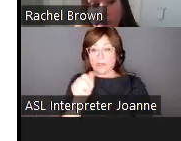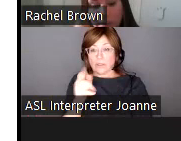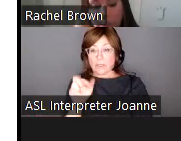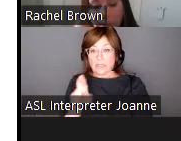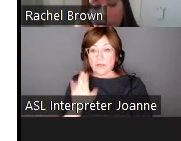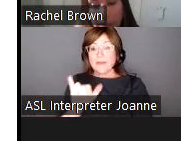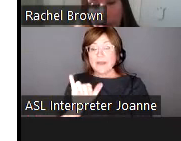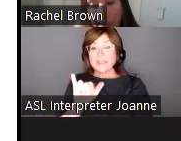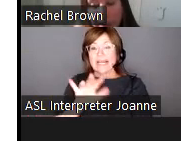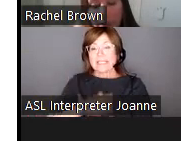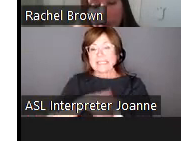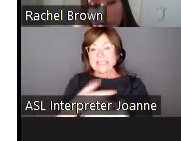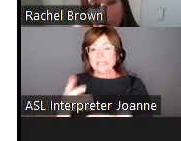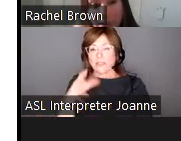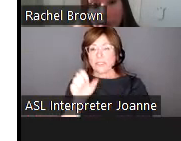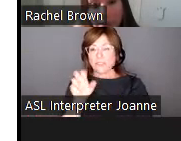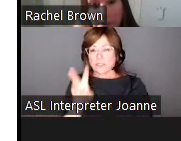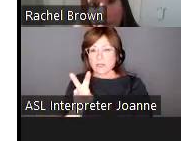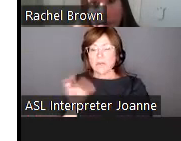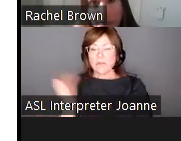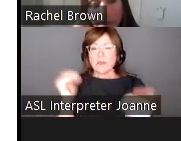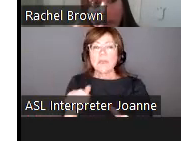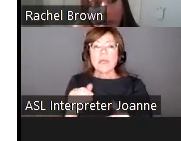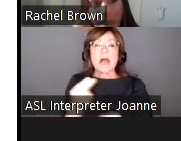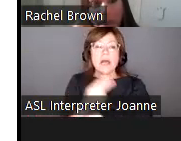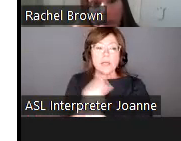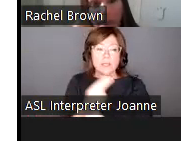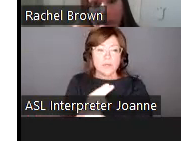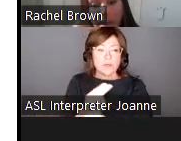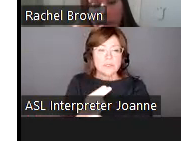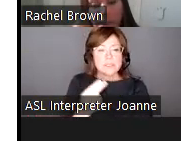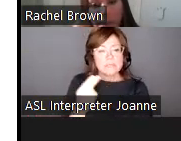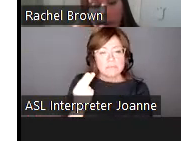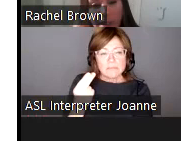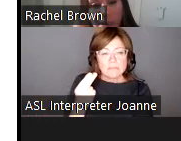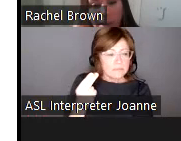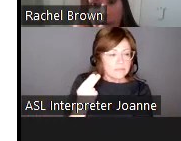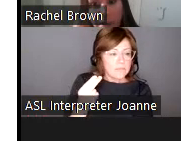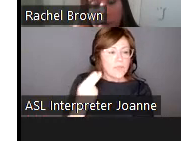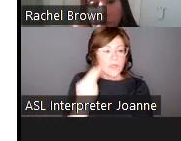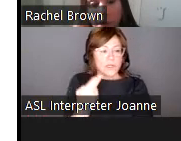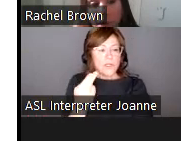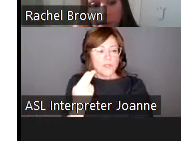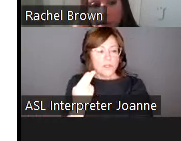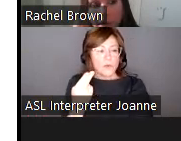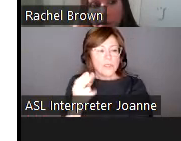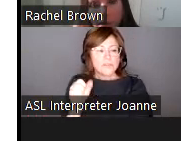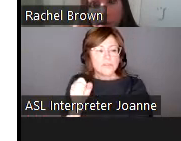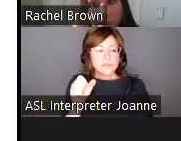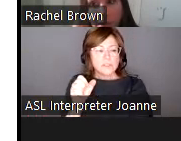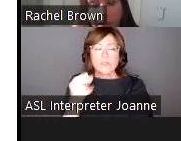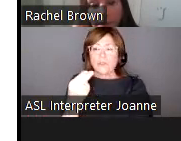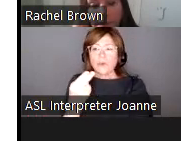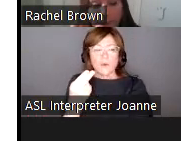scheduling software, and I also use Hootsuite, but I find that different scheduling software is hard